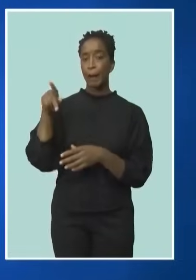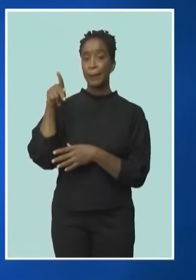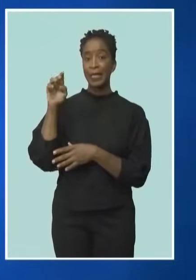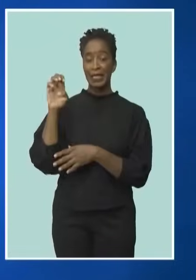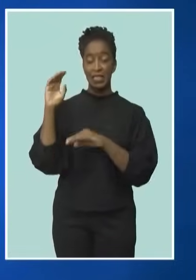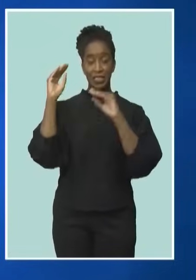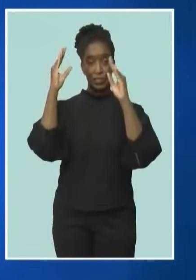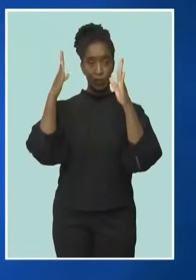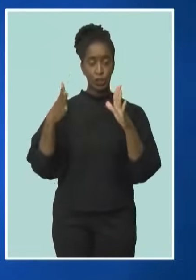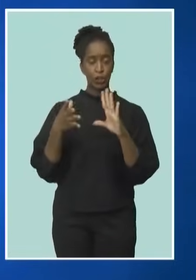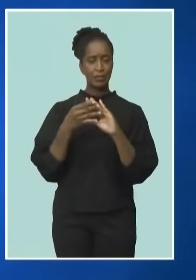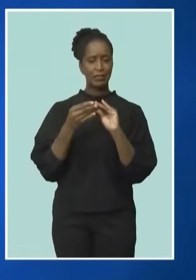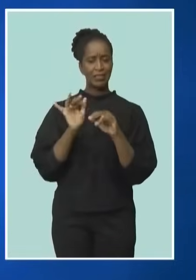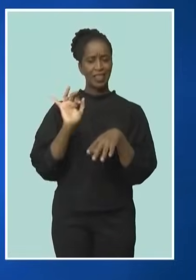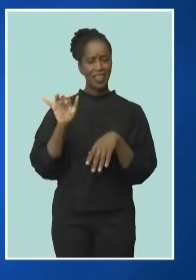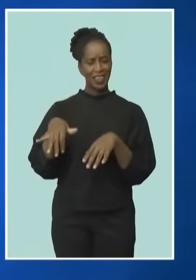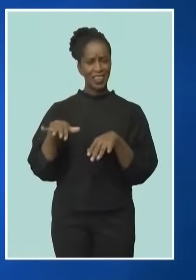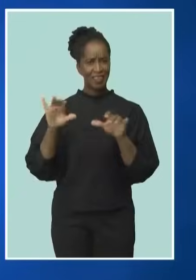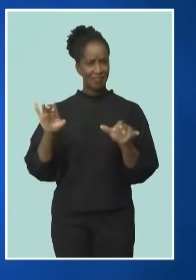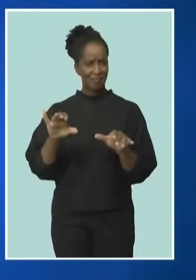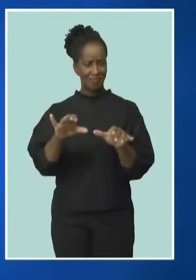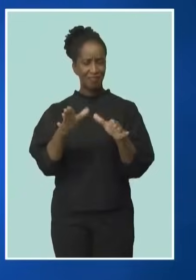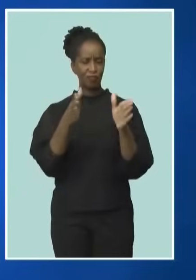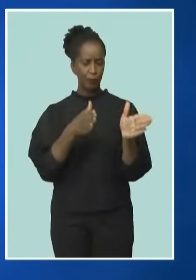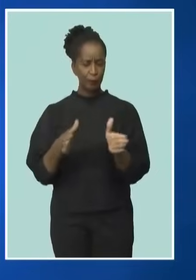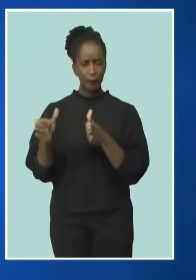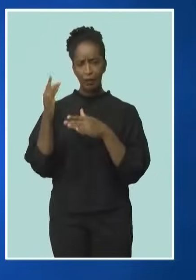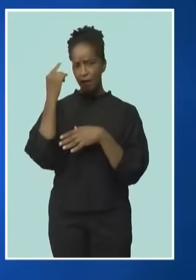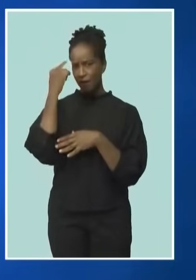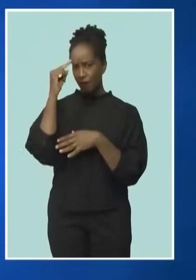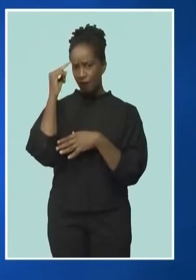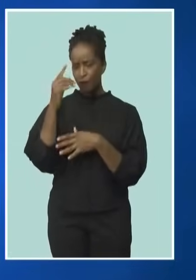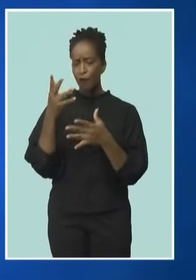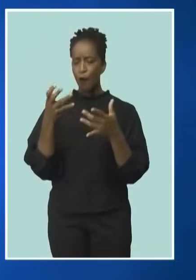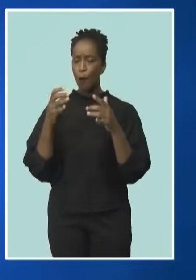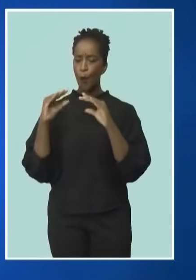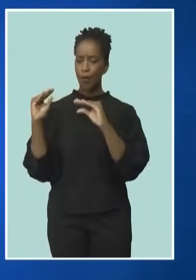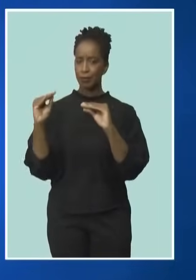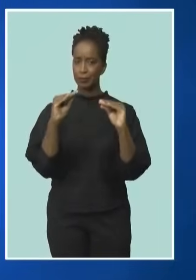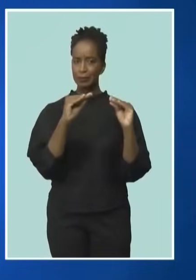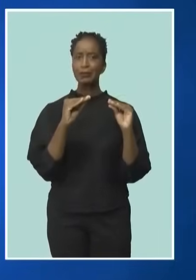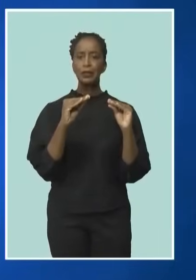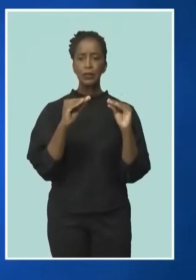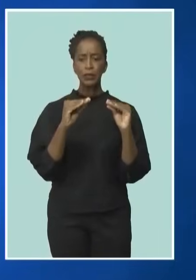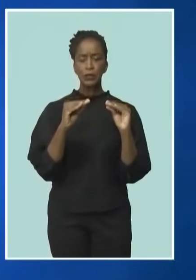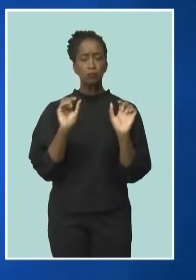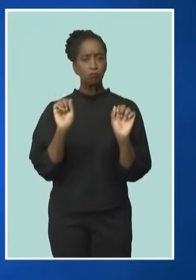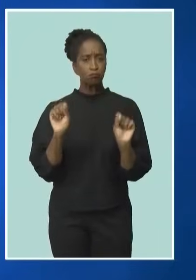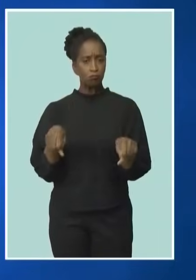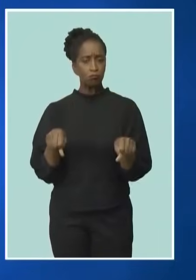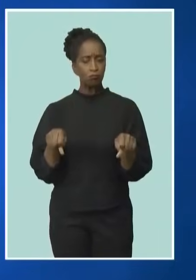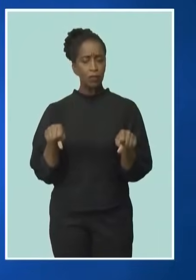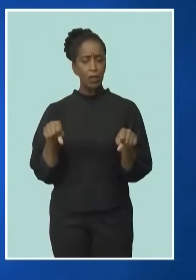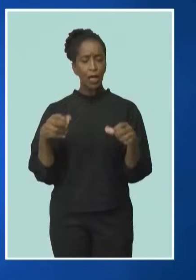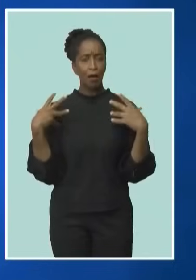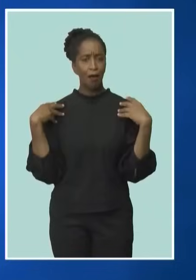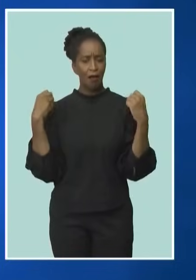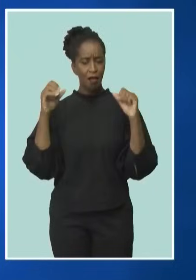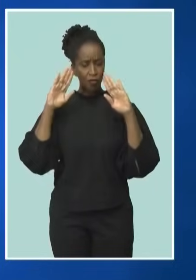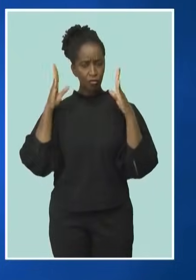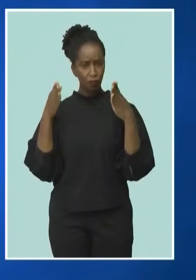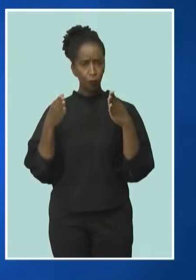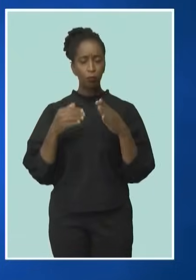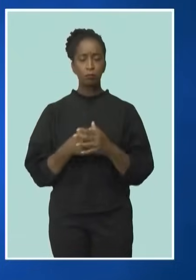says he spearheaded the event to show students and the stakeholders there are healthy lifestyle options available to them. Things that